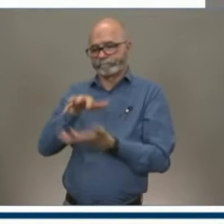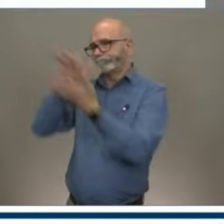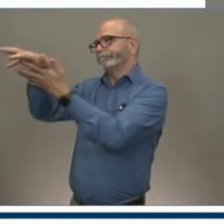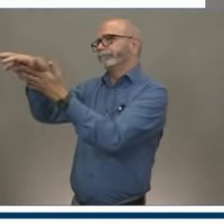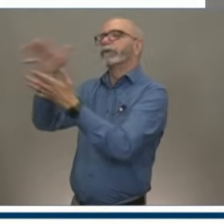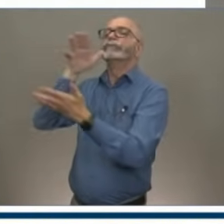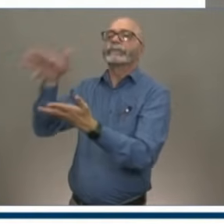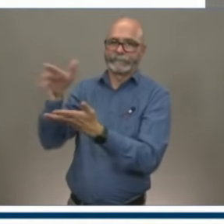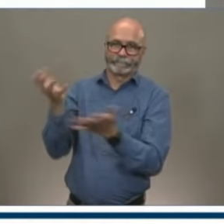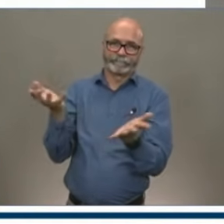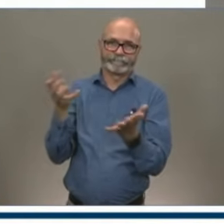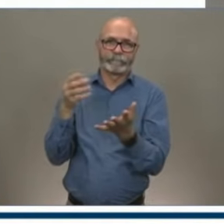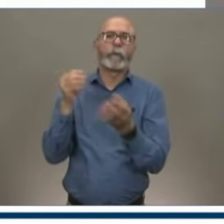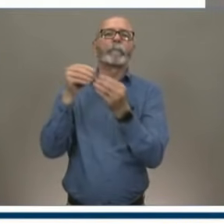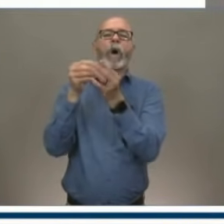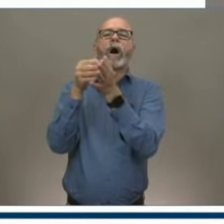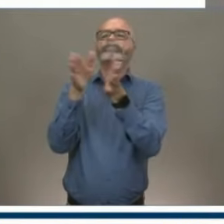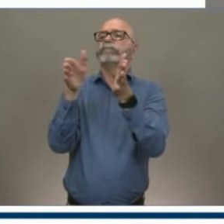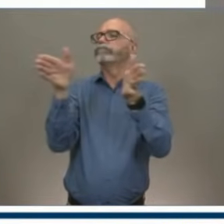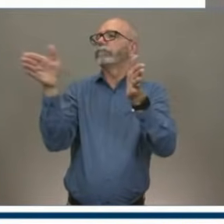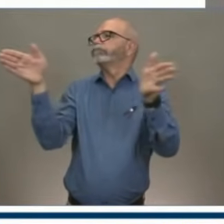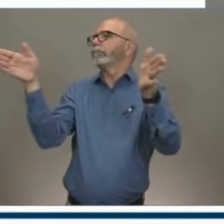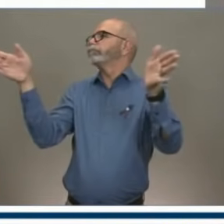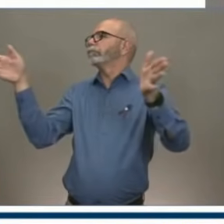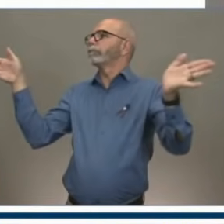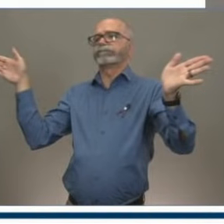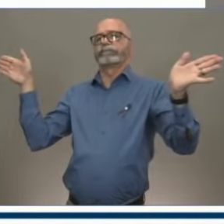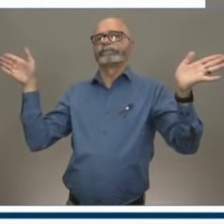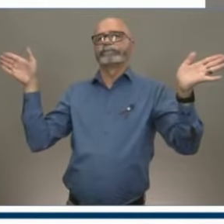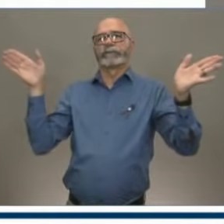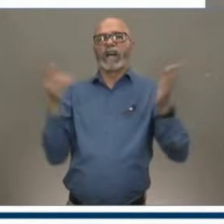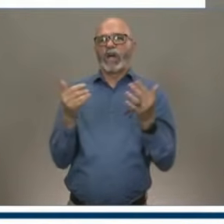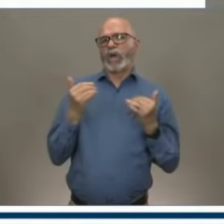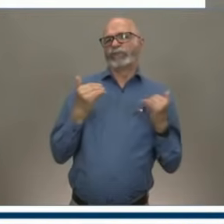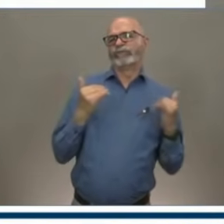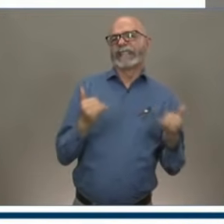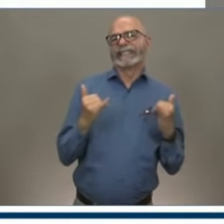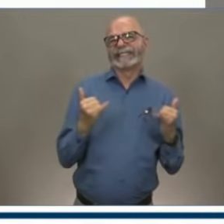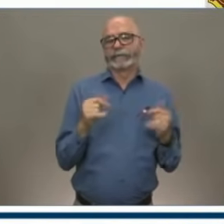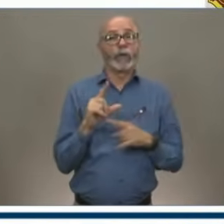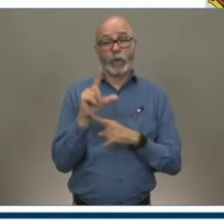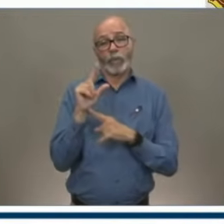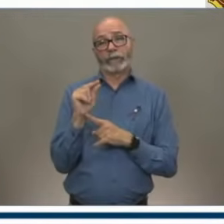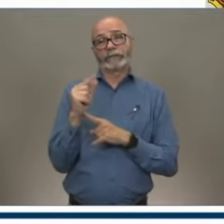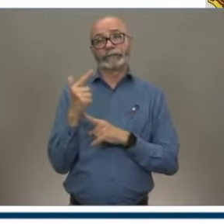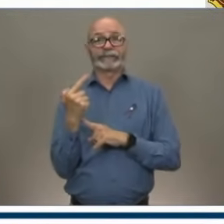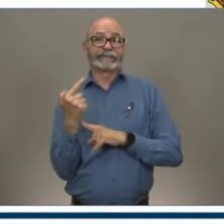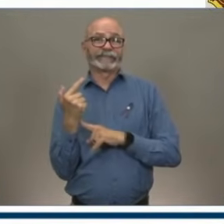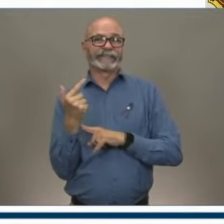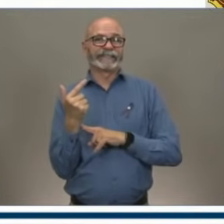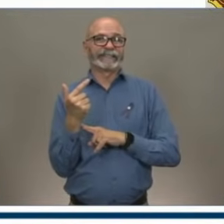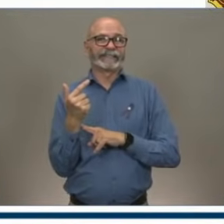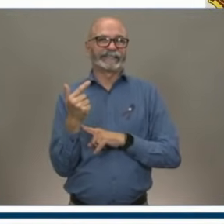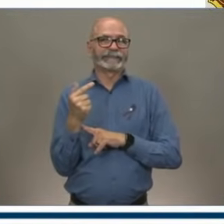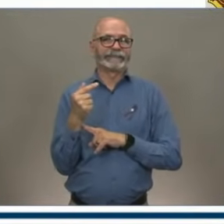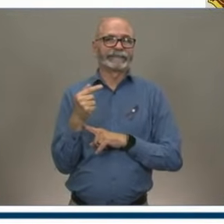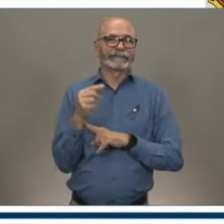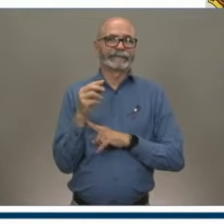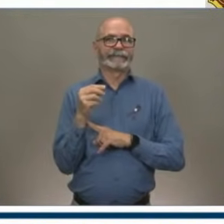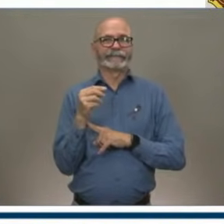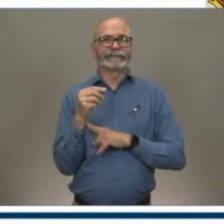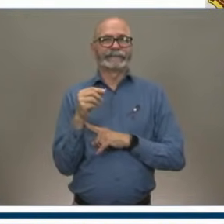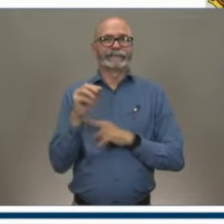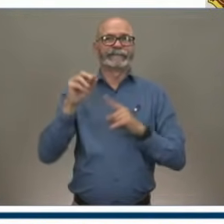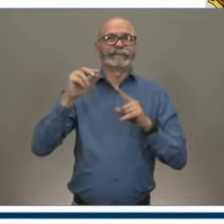immunization campaign, as I said, starting in the second quarter of 2021. Go ahead, Lindsay, with your follow-up. Thank you.